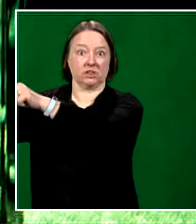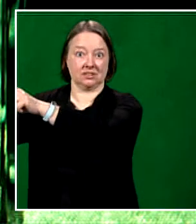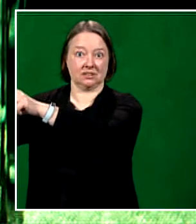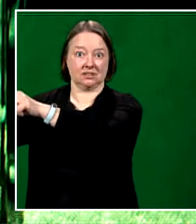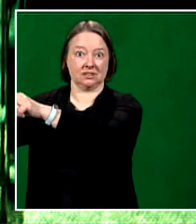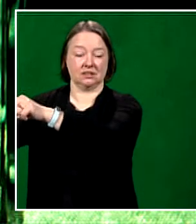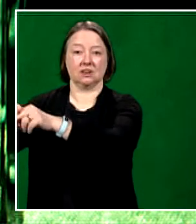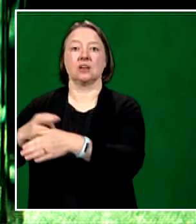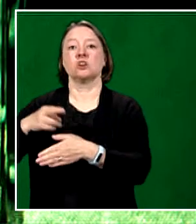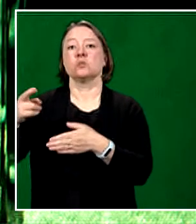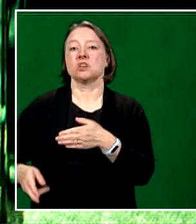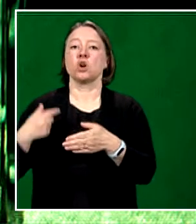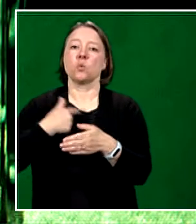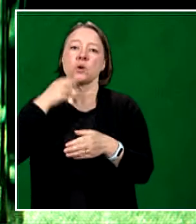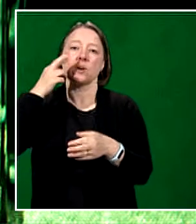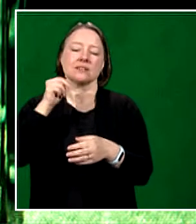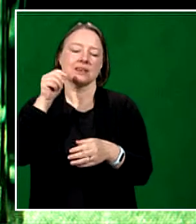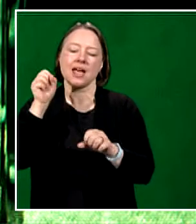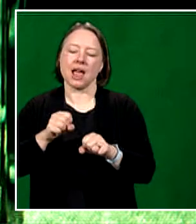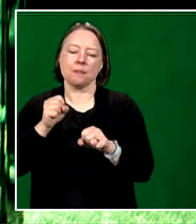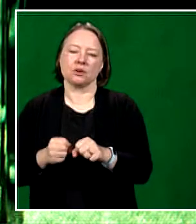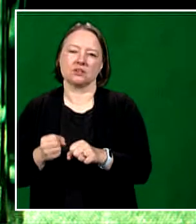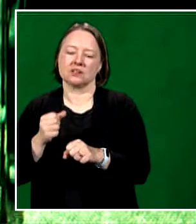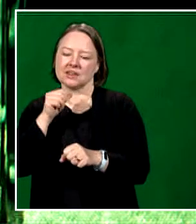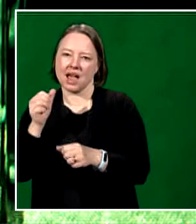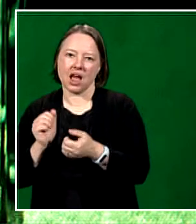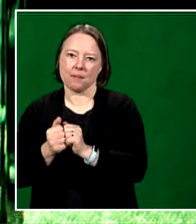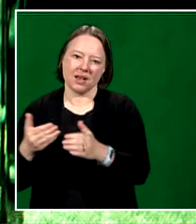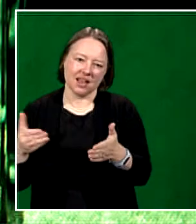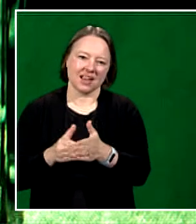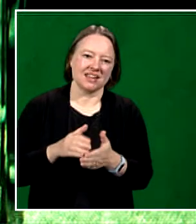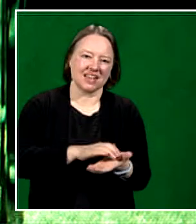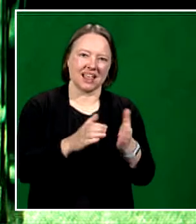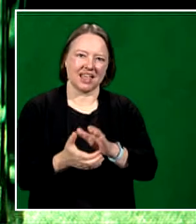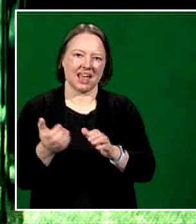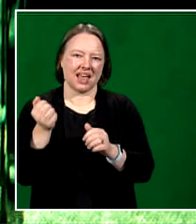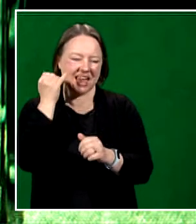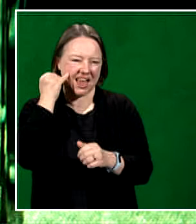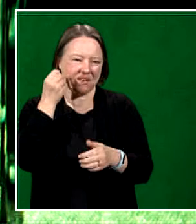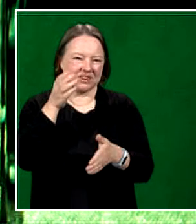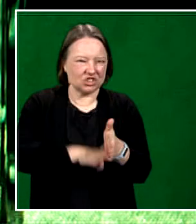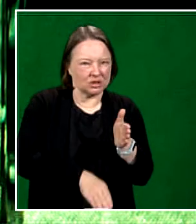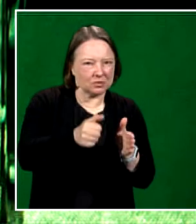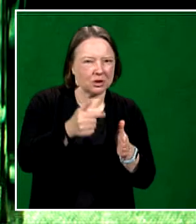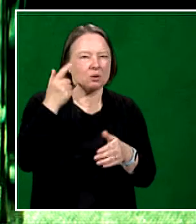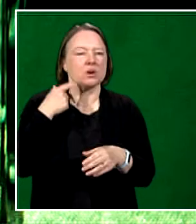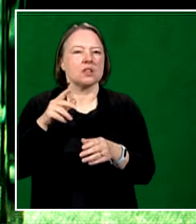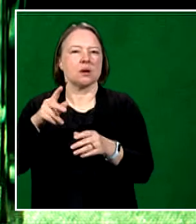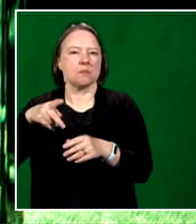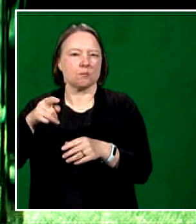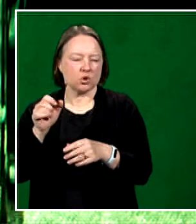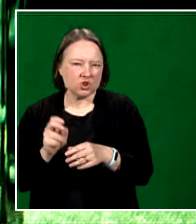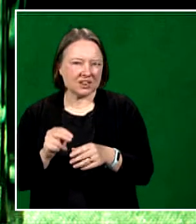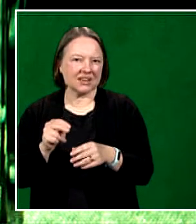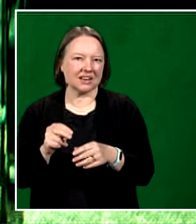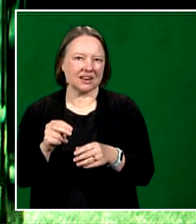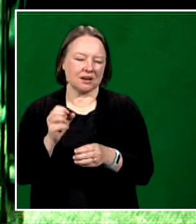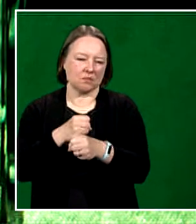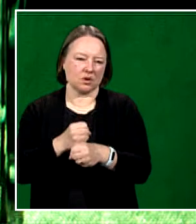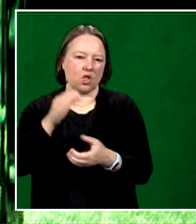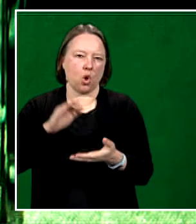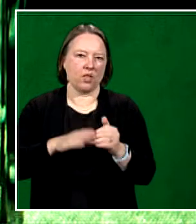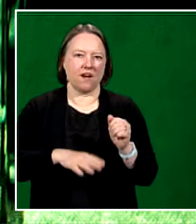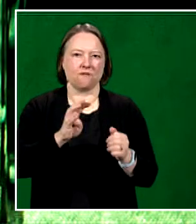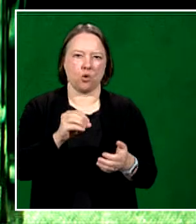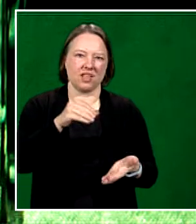As a result, we realized that we wouldn't be able to outcompete clays with cost efficiency with protein production volumes lower than 40,000